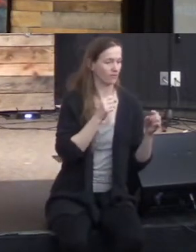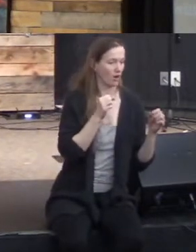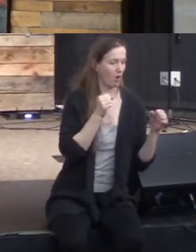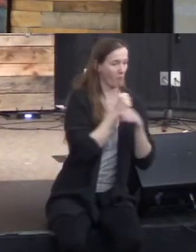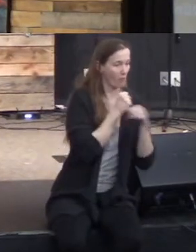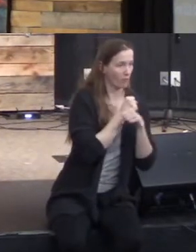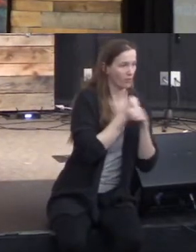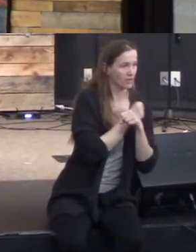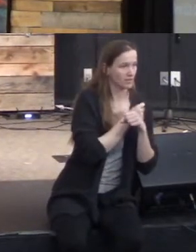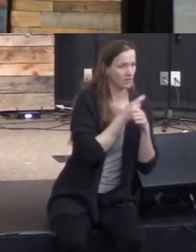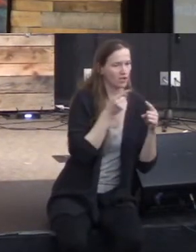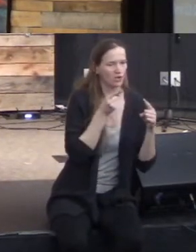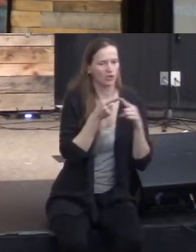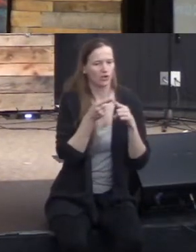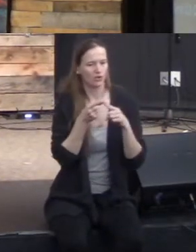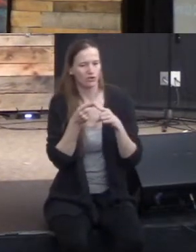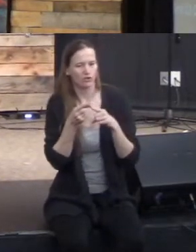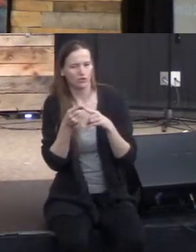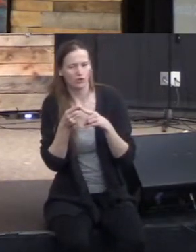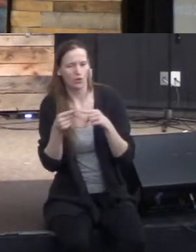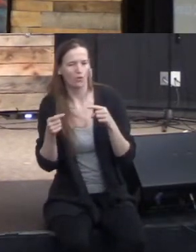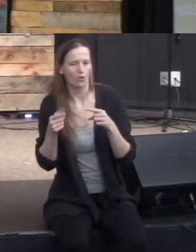the theater?